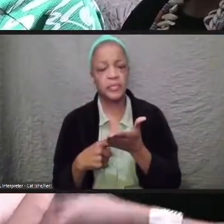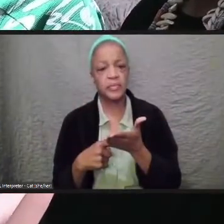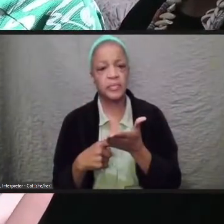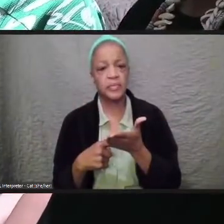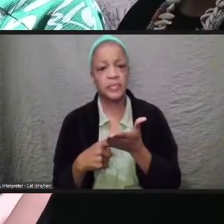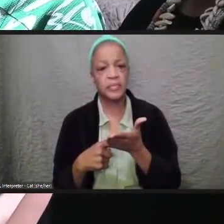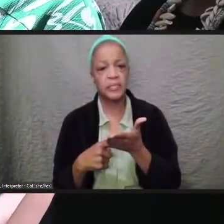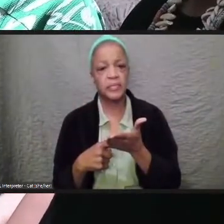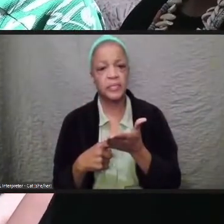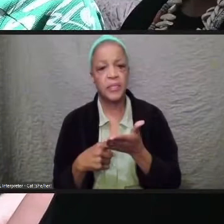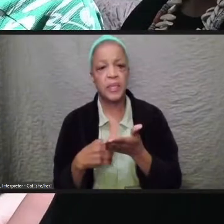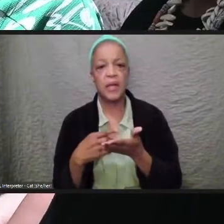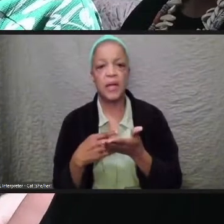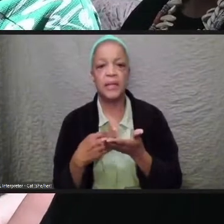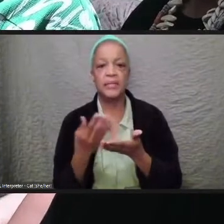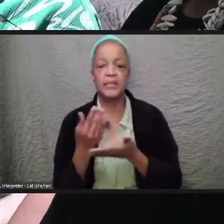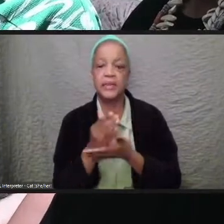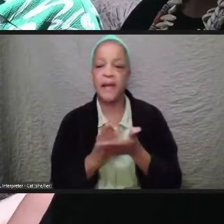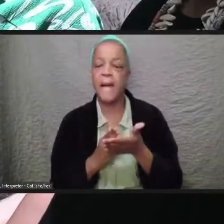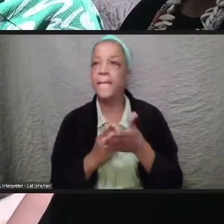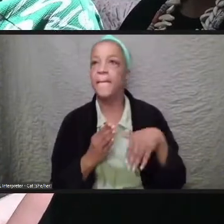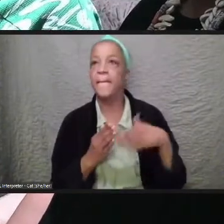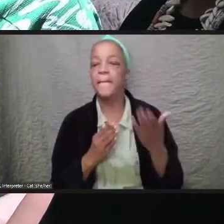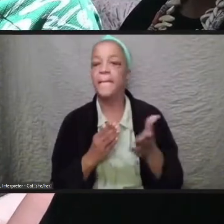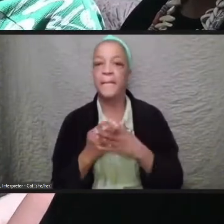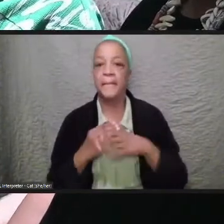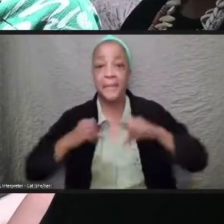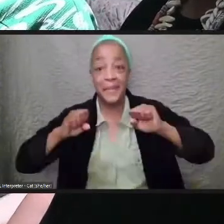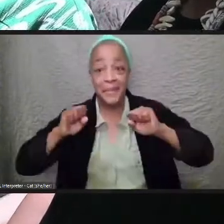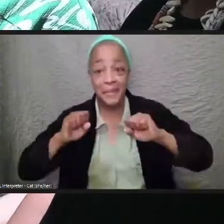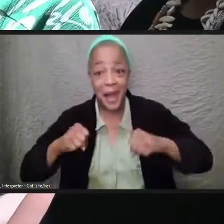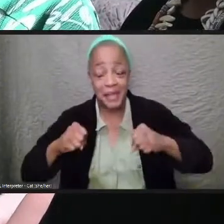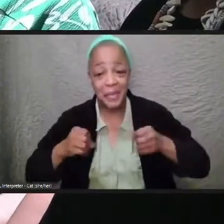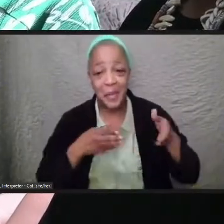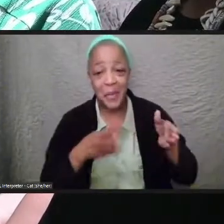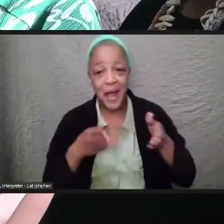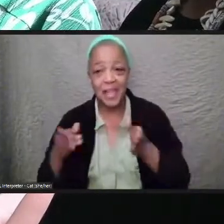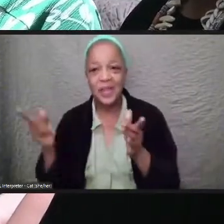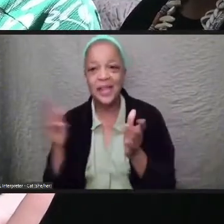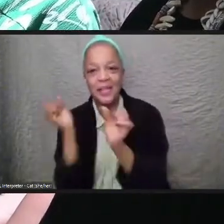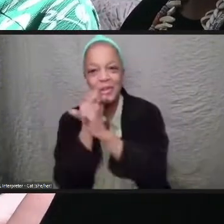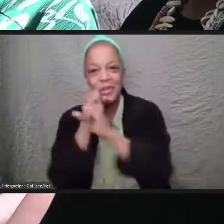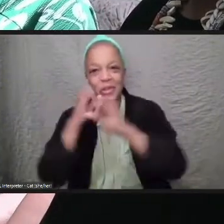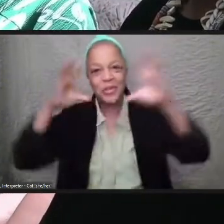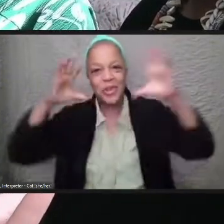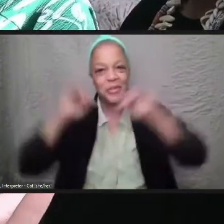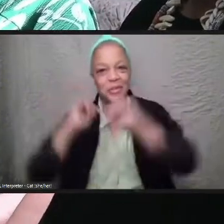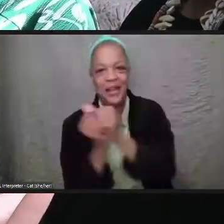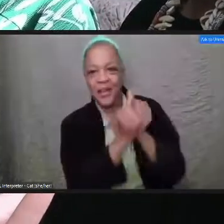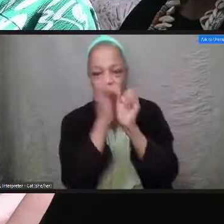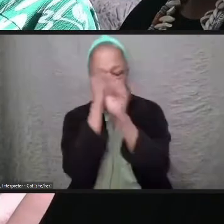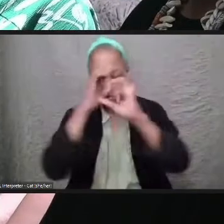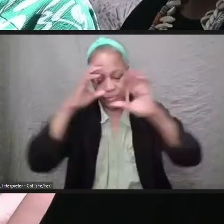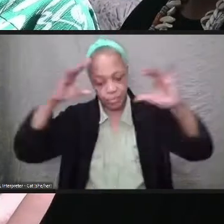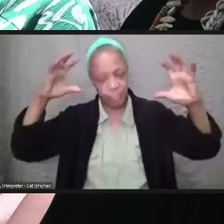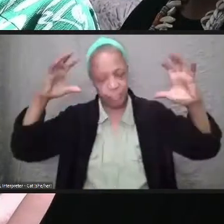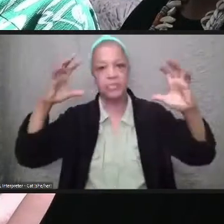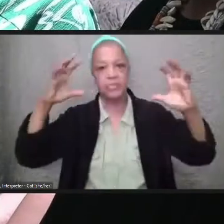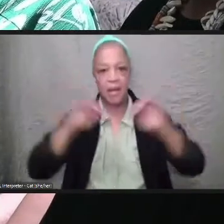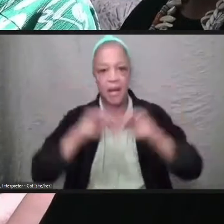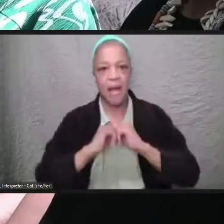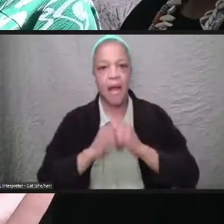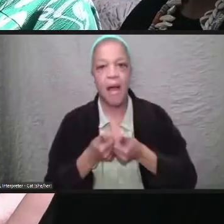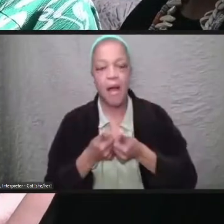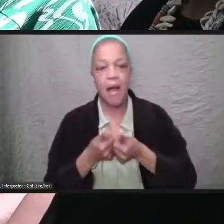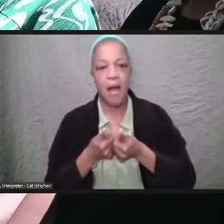what are some feasible ways that we can dream together, right, about how we